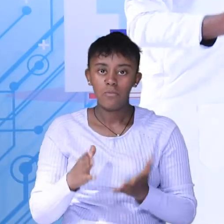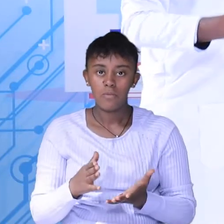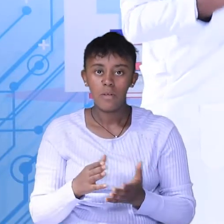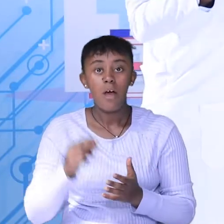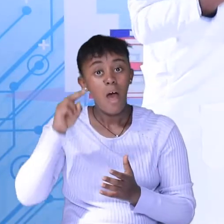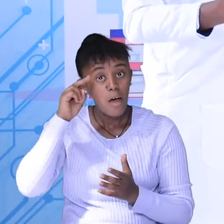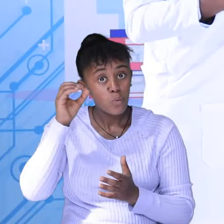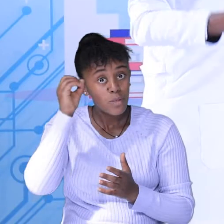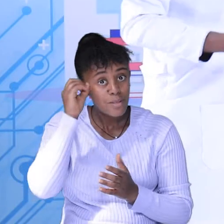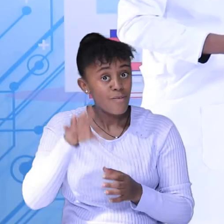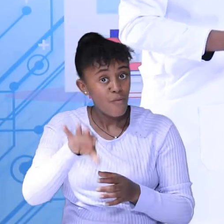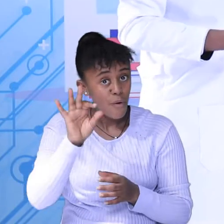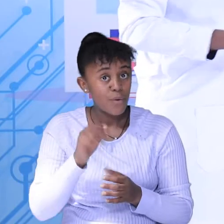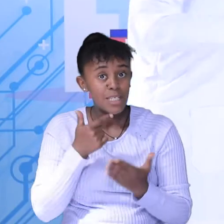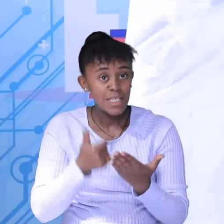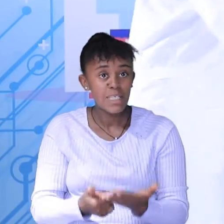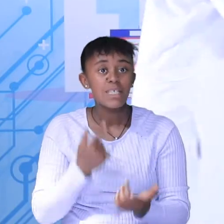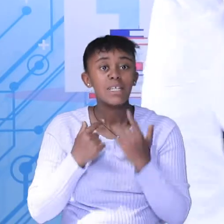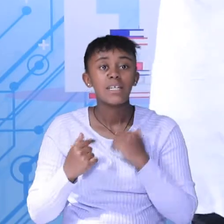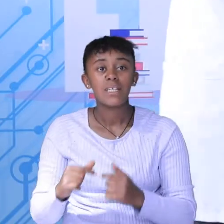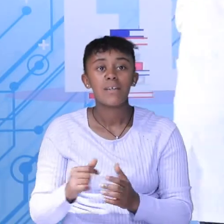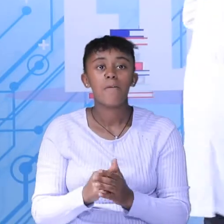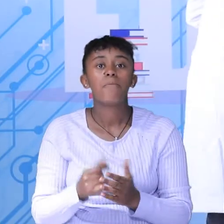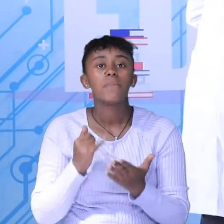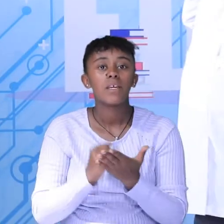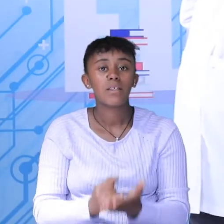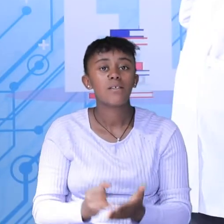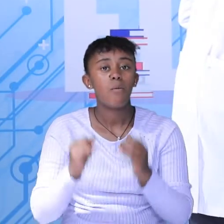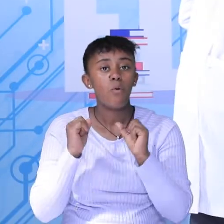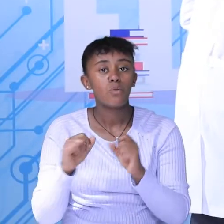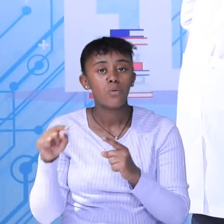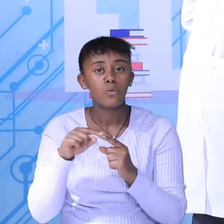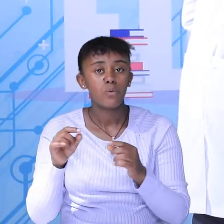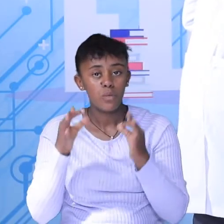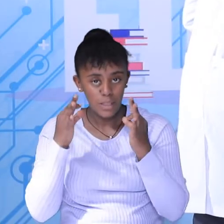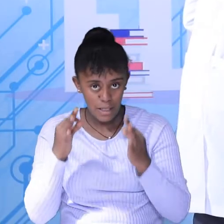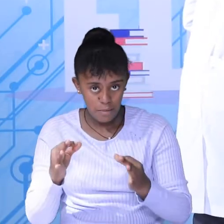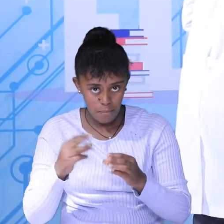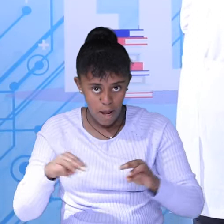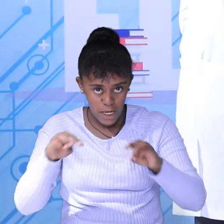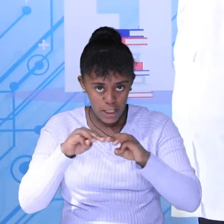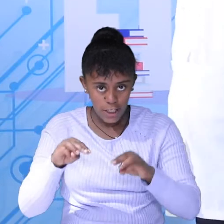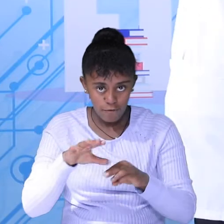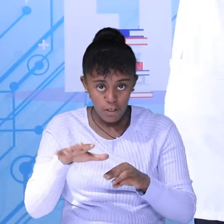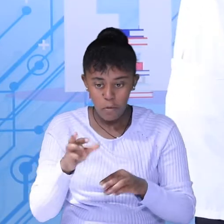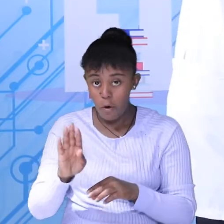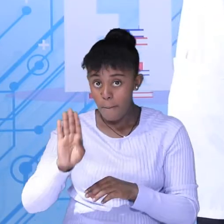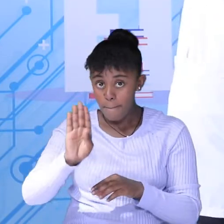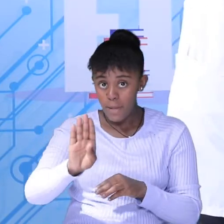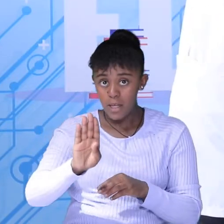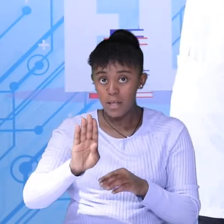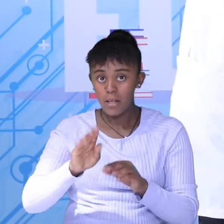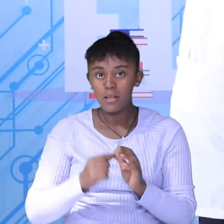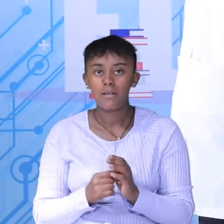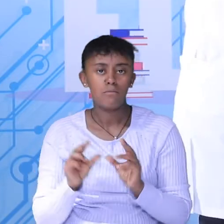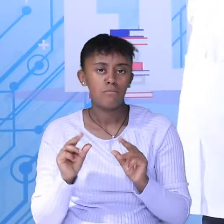had found this interesting phenomena. It's possible to determine magnetic field B using not